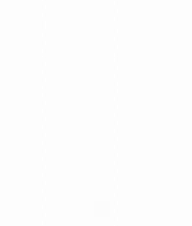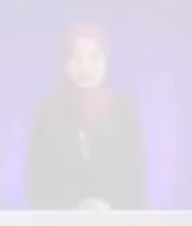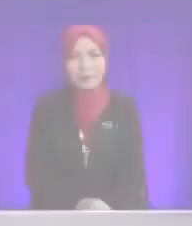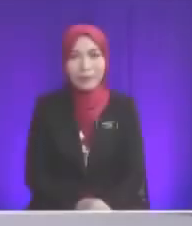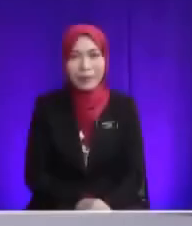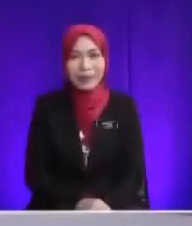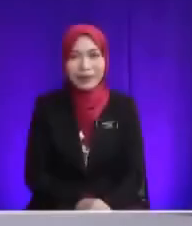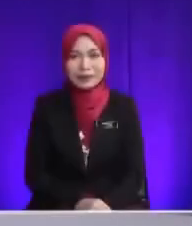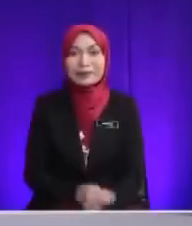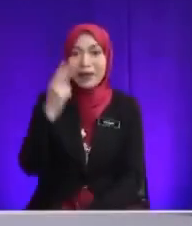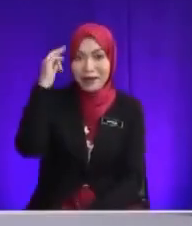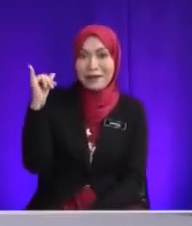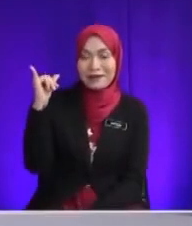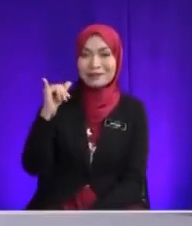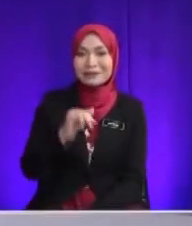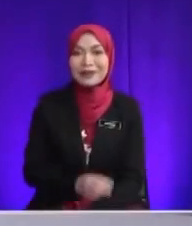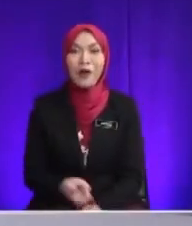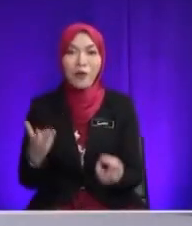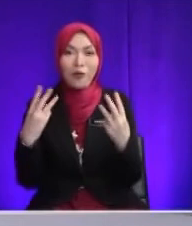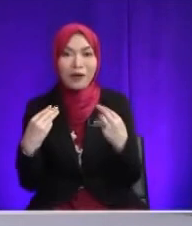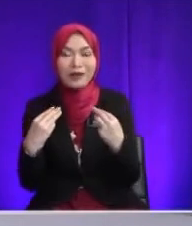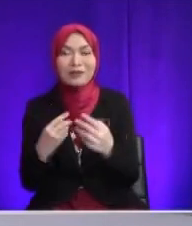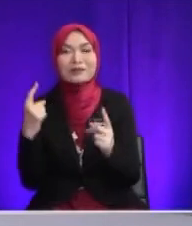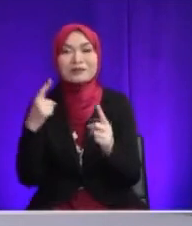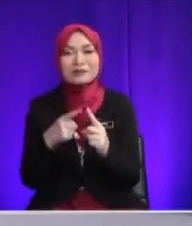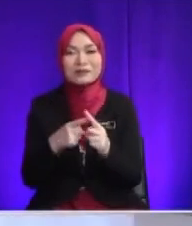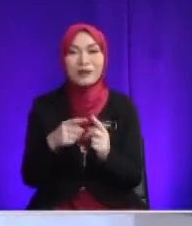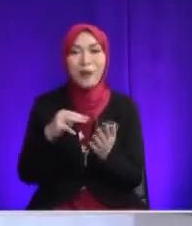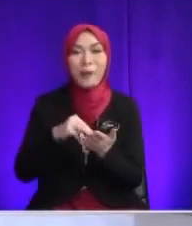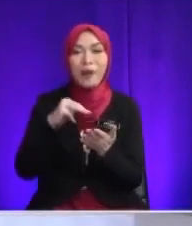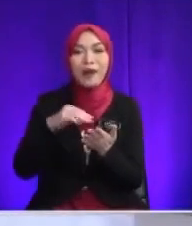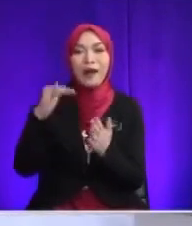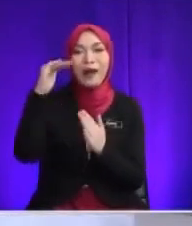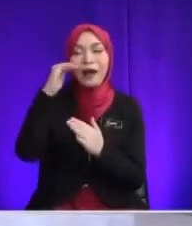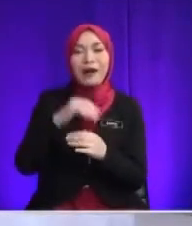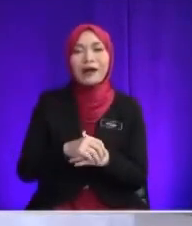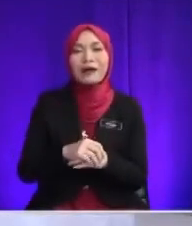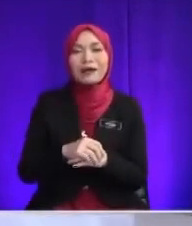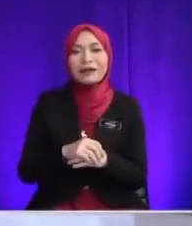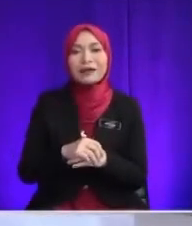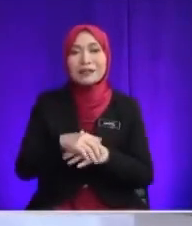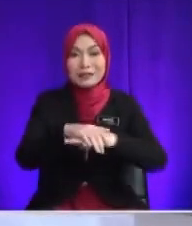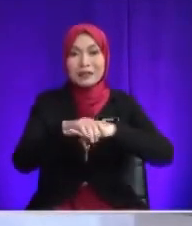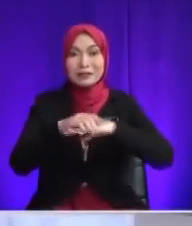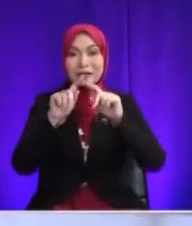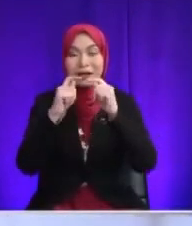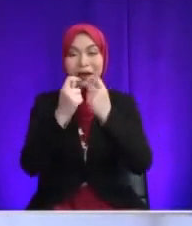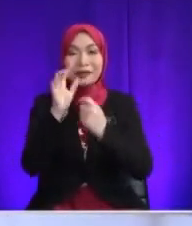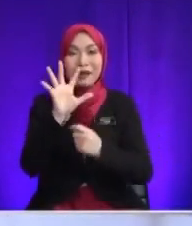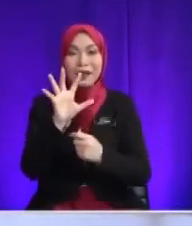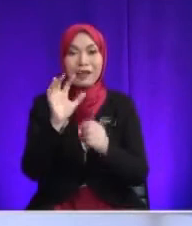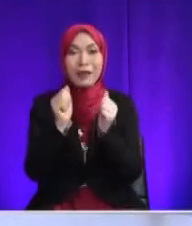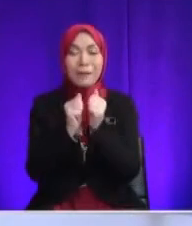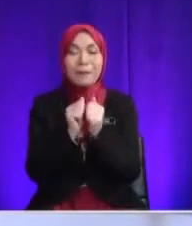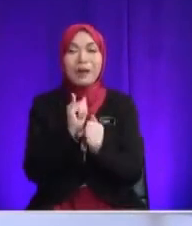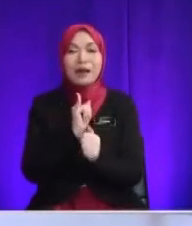KPM. Hi everyone, welcome back to Menengah Atas for Bahasa Inggeris Tingkatan 5 with me, Chris MJ and Teacher Mira. Alright